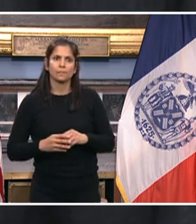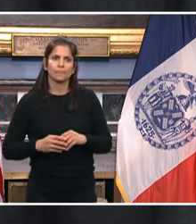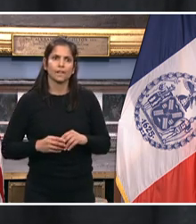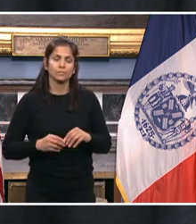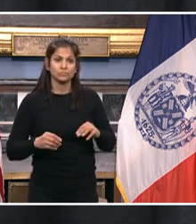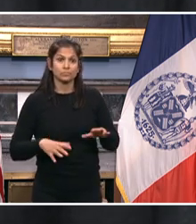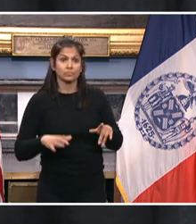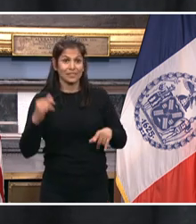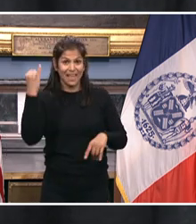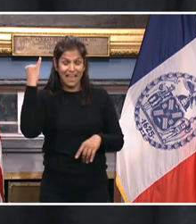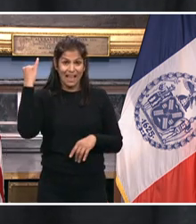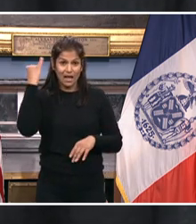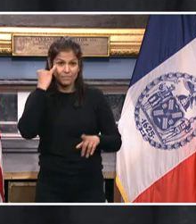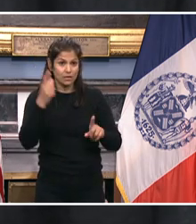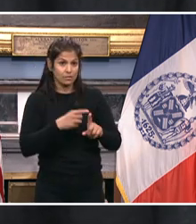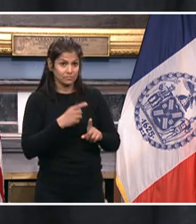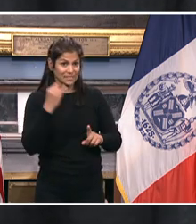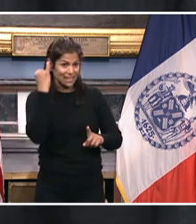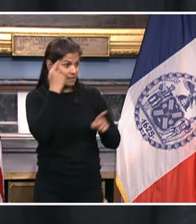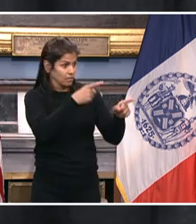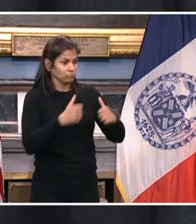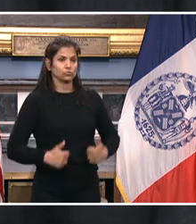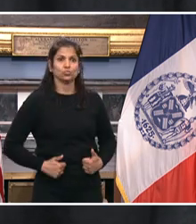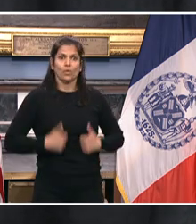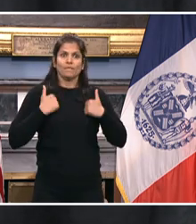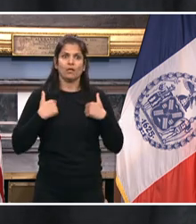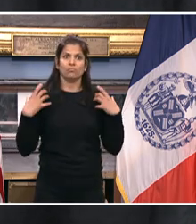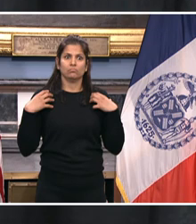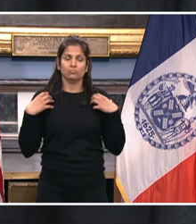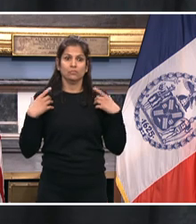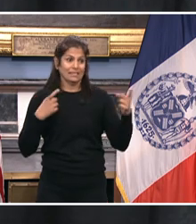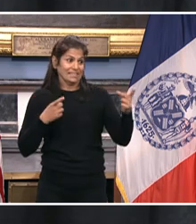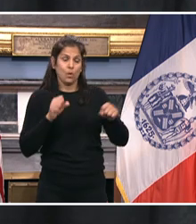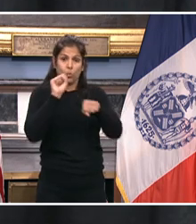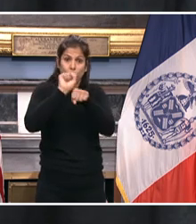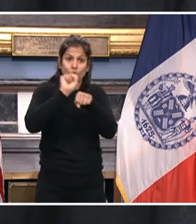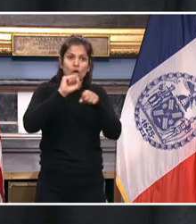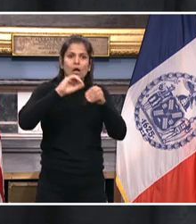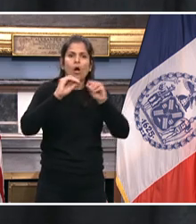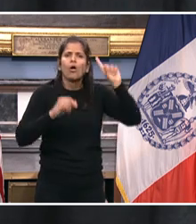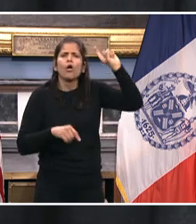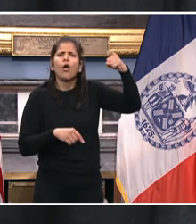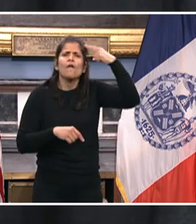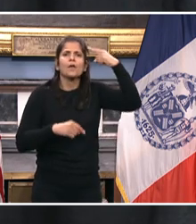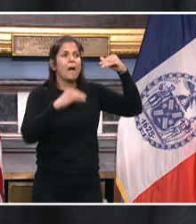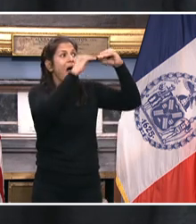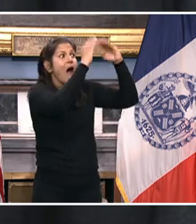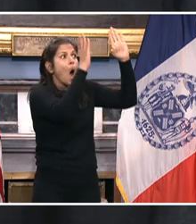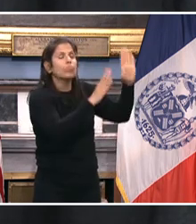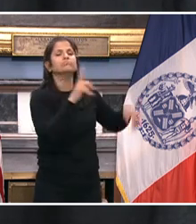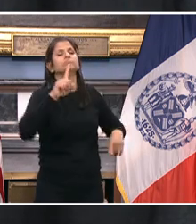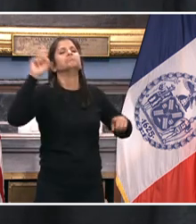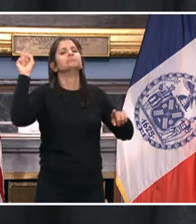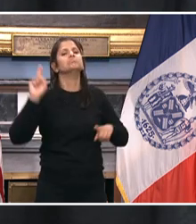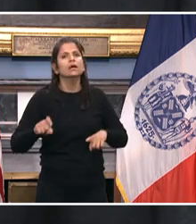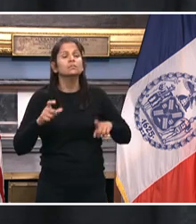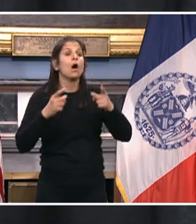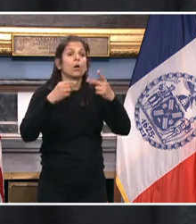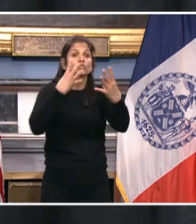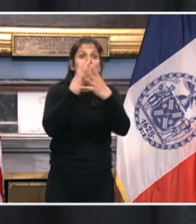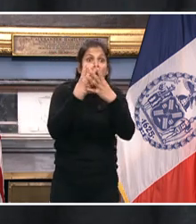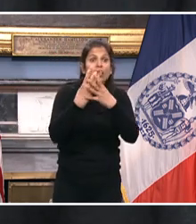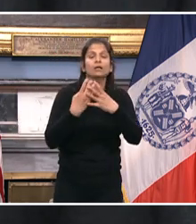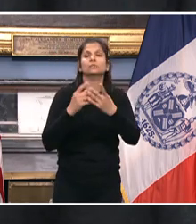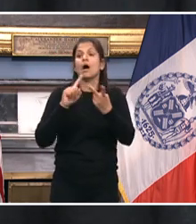have come out of Rikers, for example. We have some homeless folks in isolation. There's different people already in that kind of model.